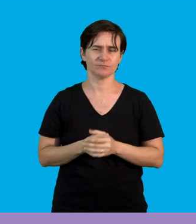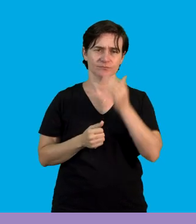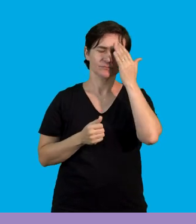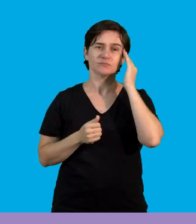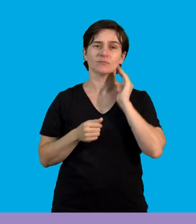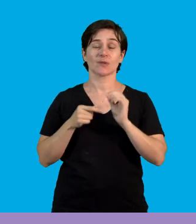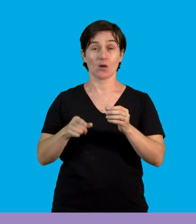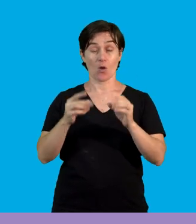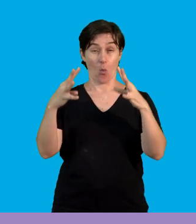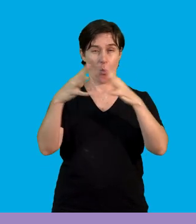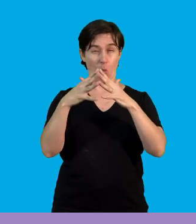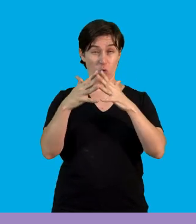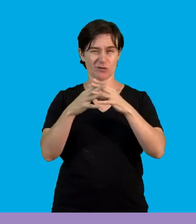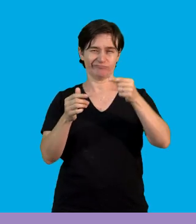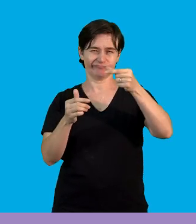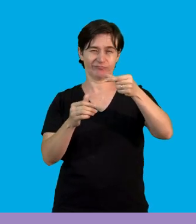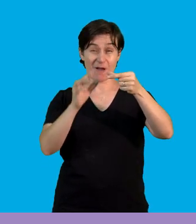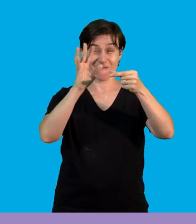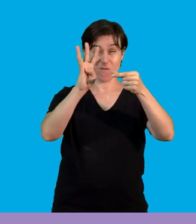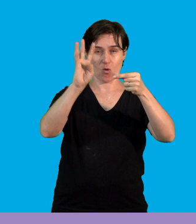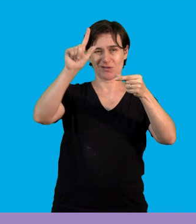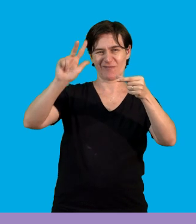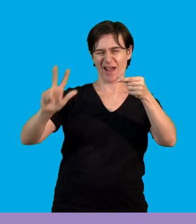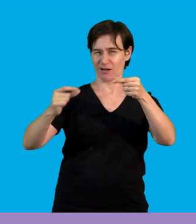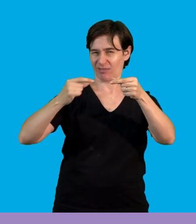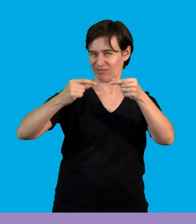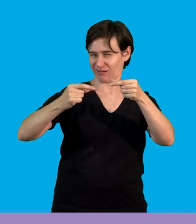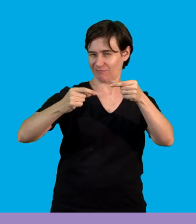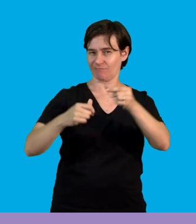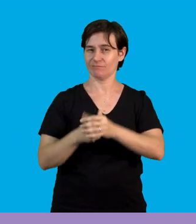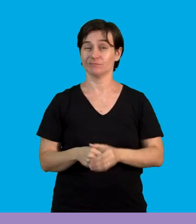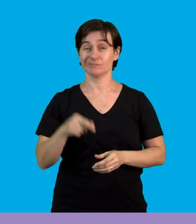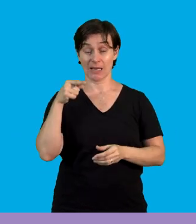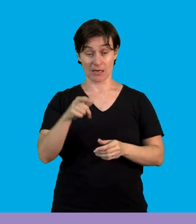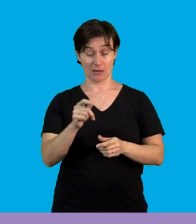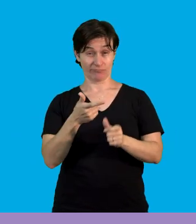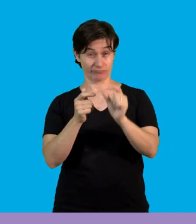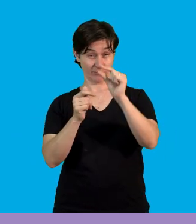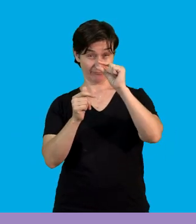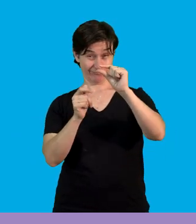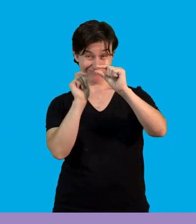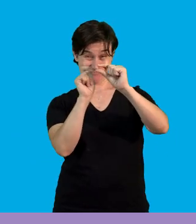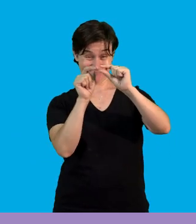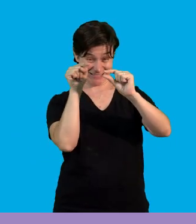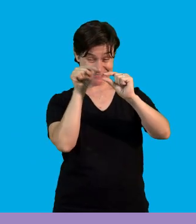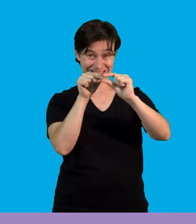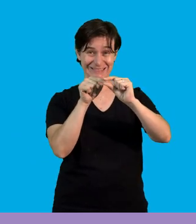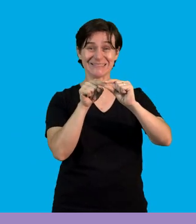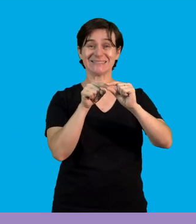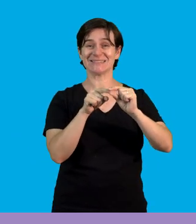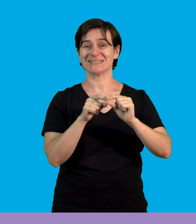4 7/8 centimeters thick. He has nails that are 4